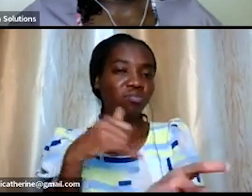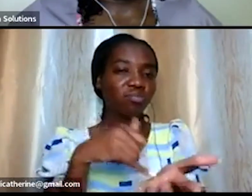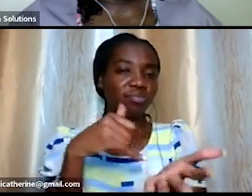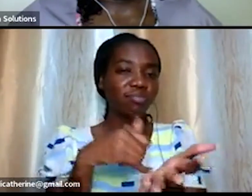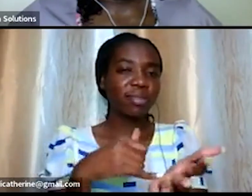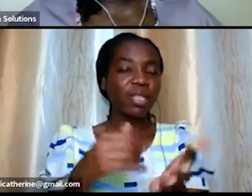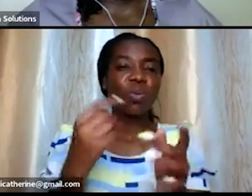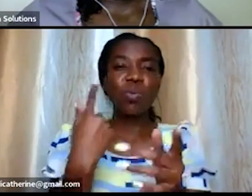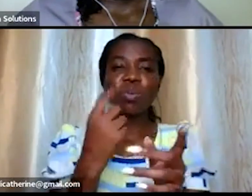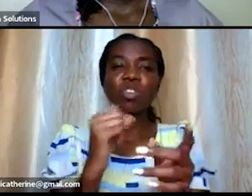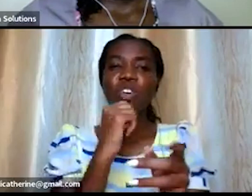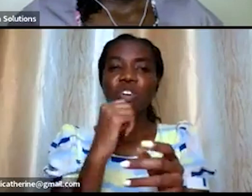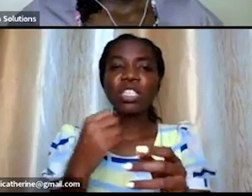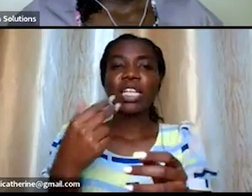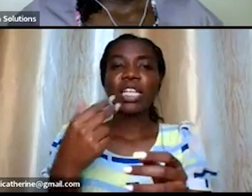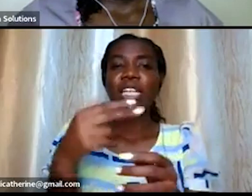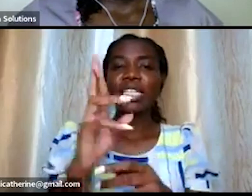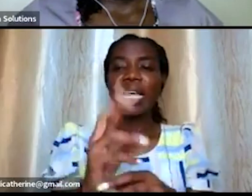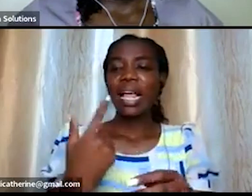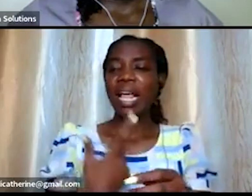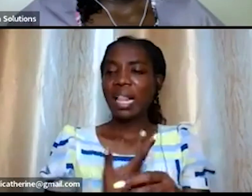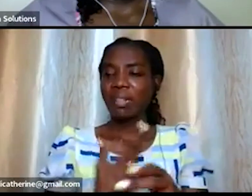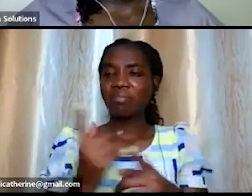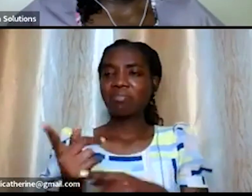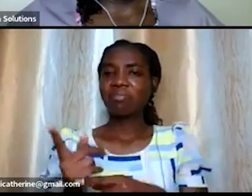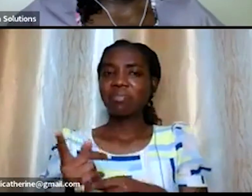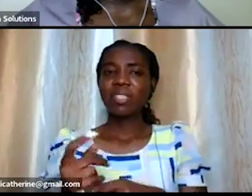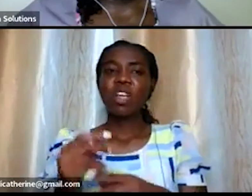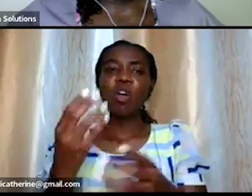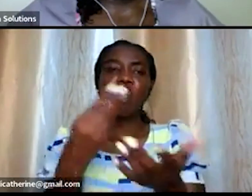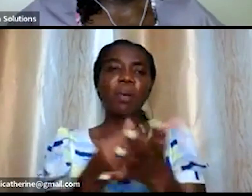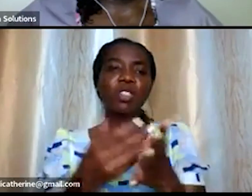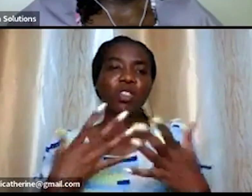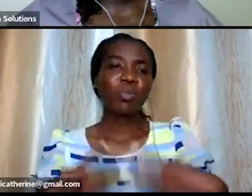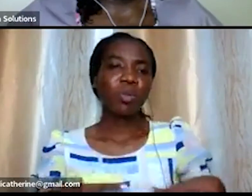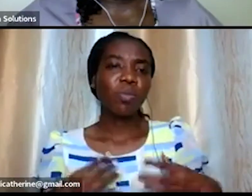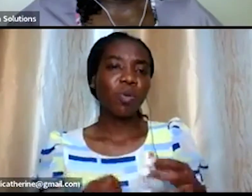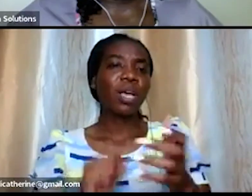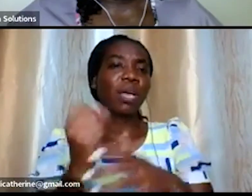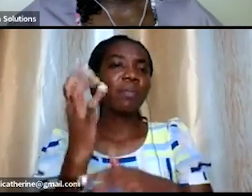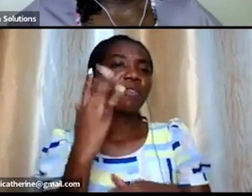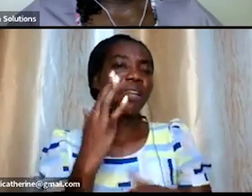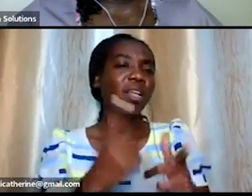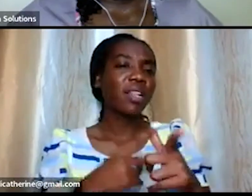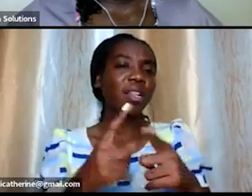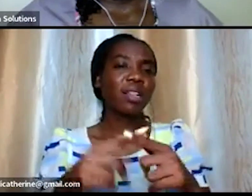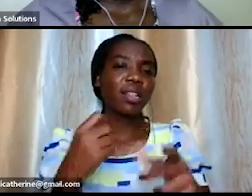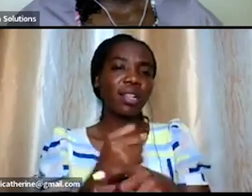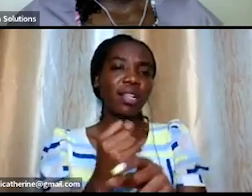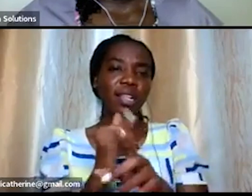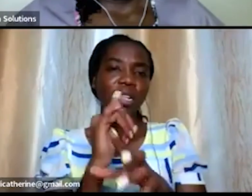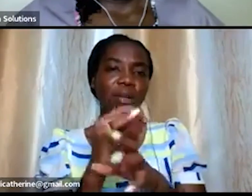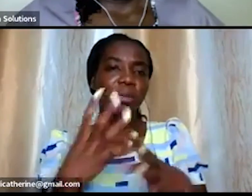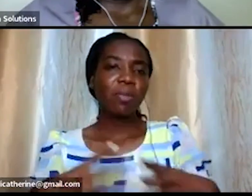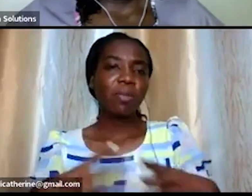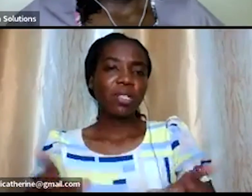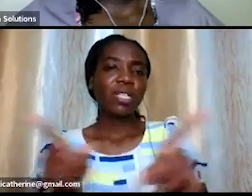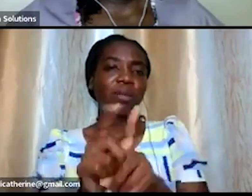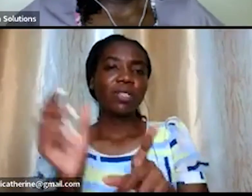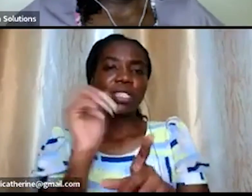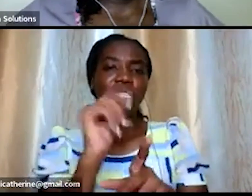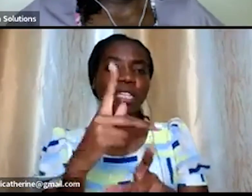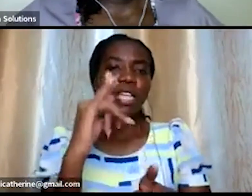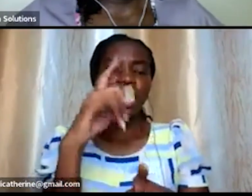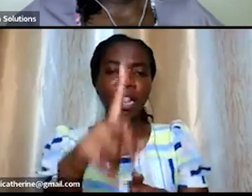just commercial people, wake up every day, like Harvard Management, and they develop dozens of courses. People like Skillsoft and SamTop,